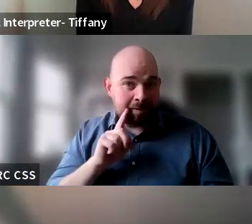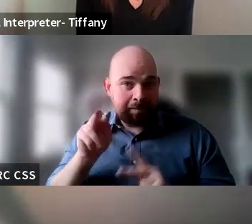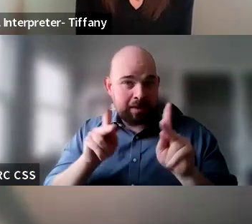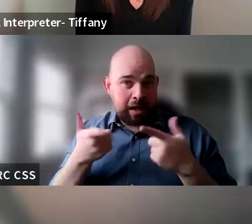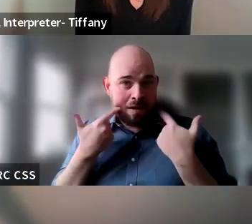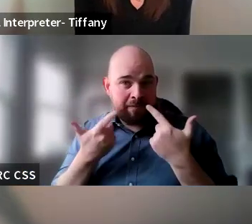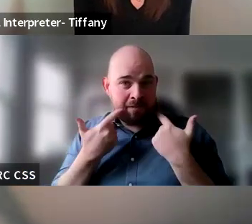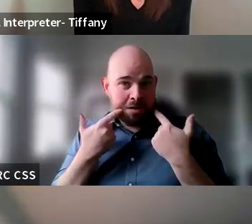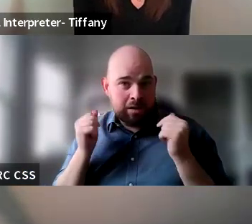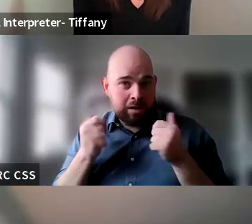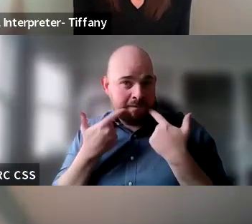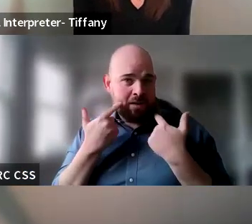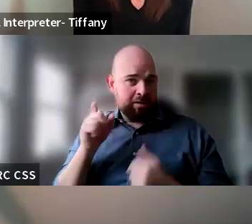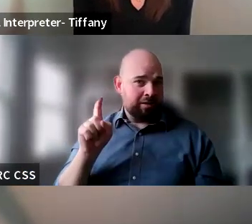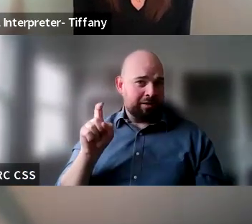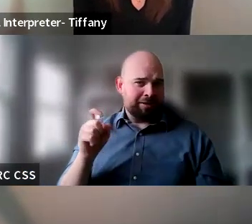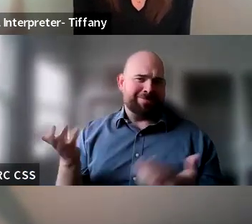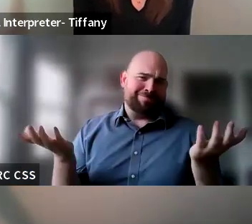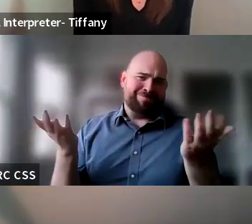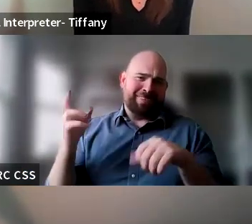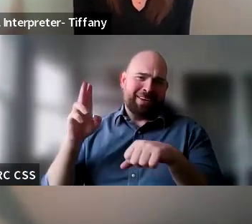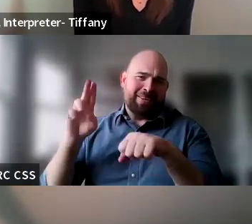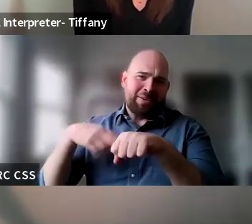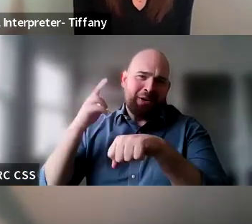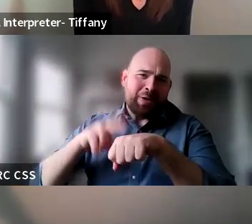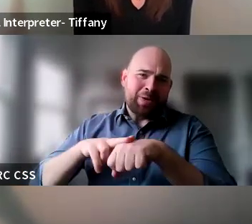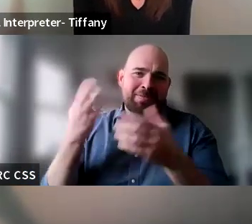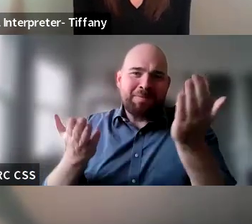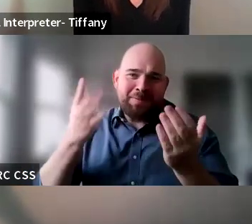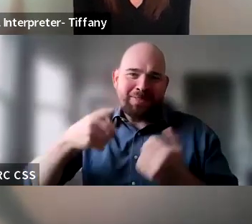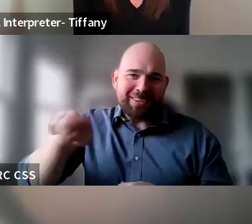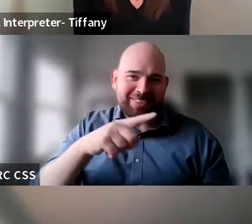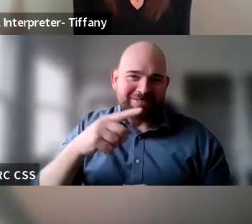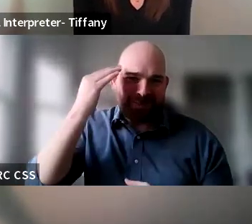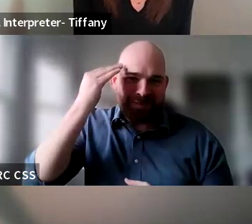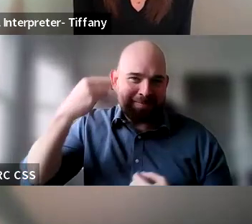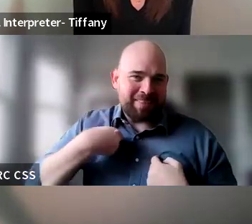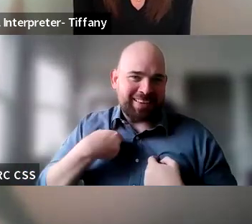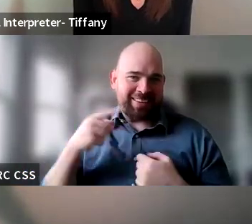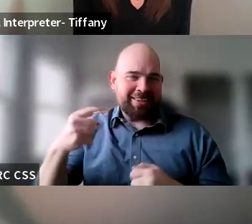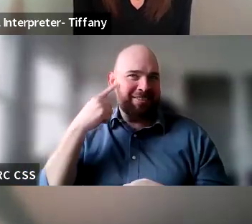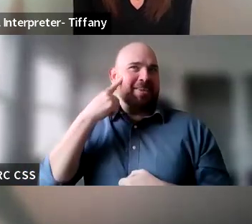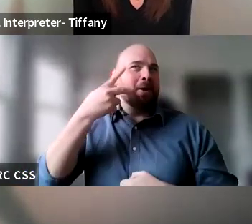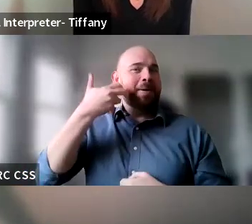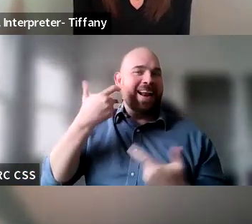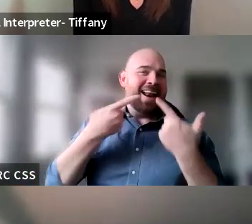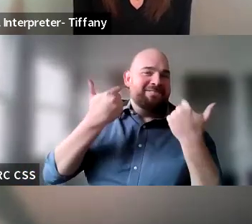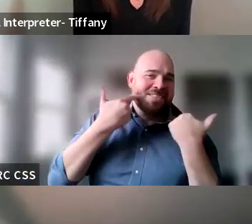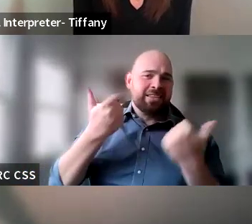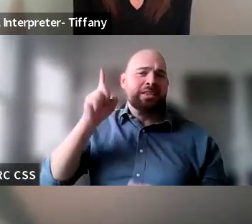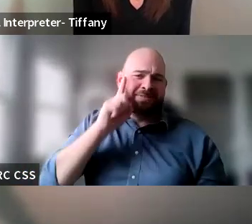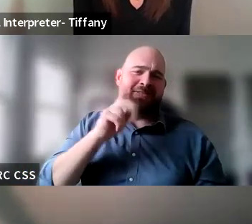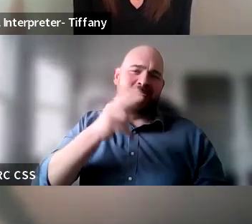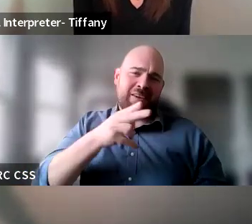Next is, can deaf people laugh? Of course. Maybe you are familiar